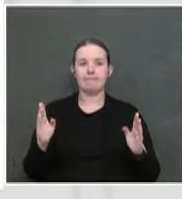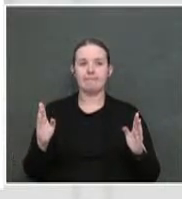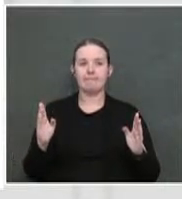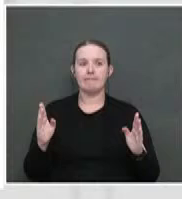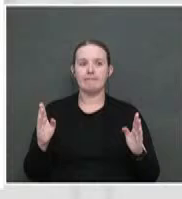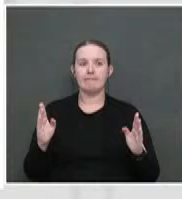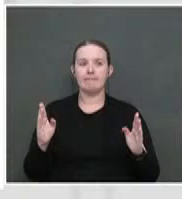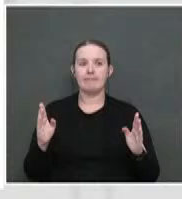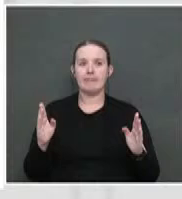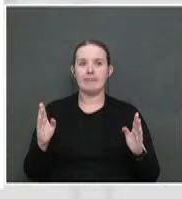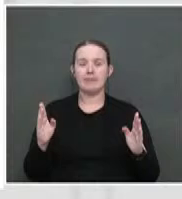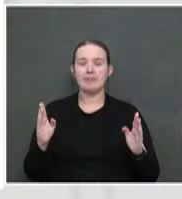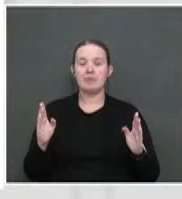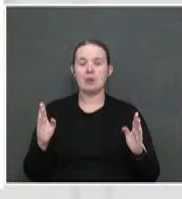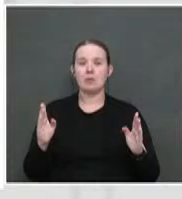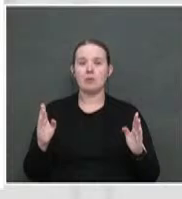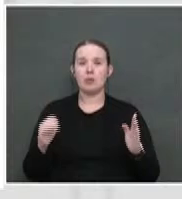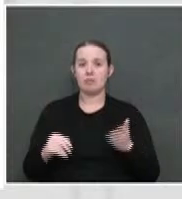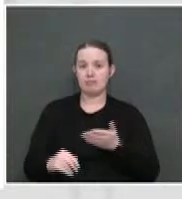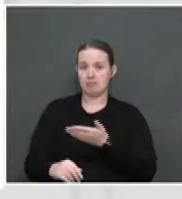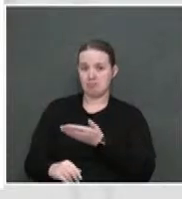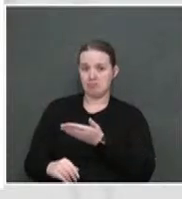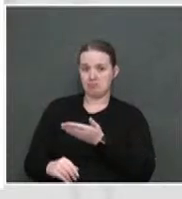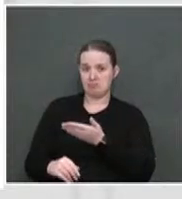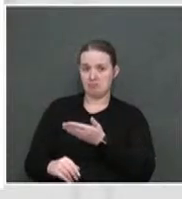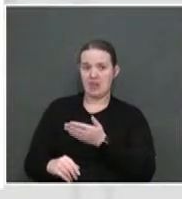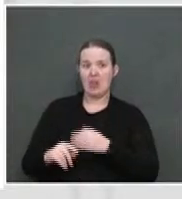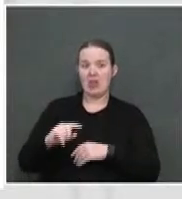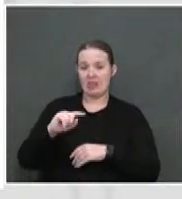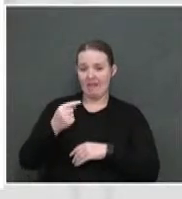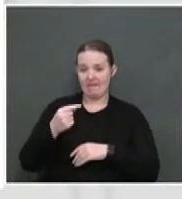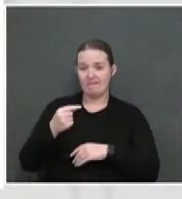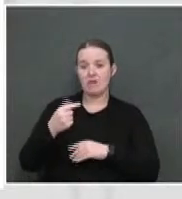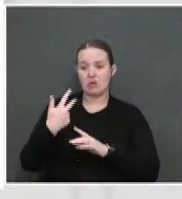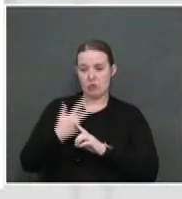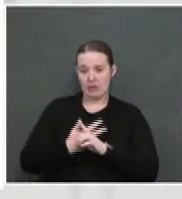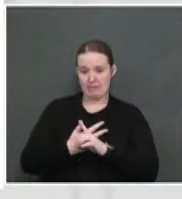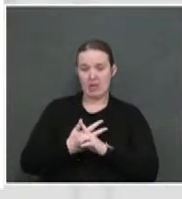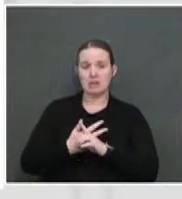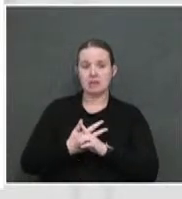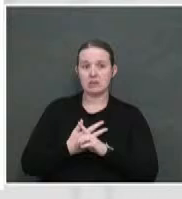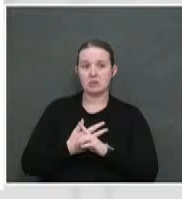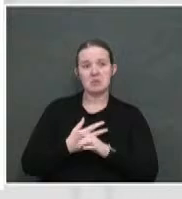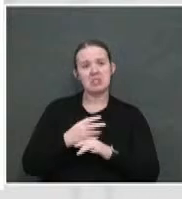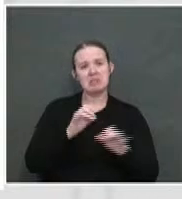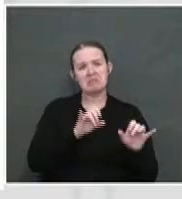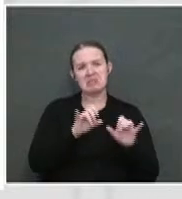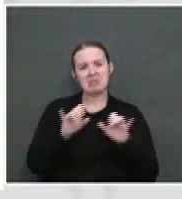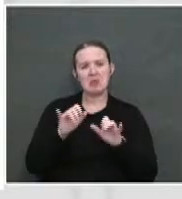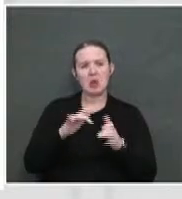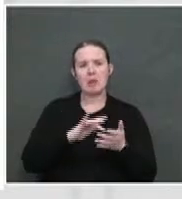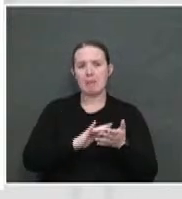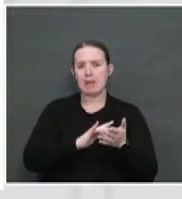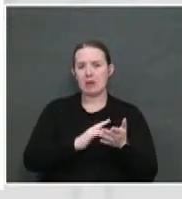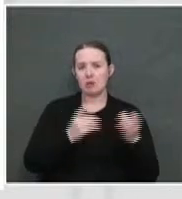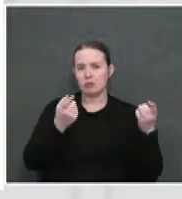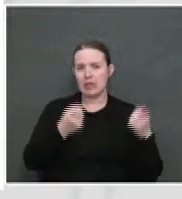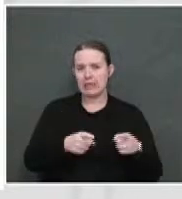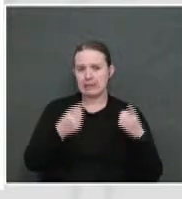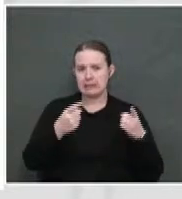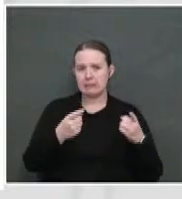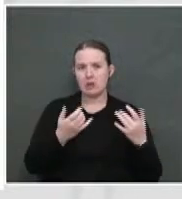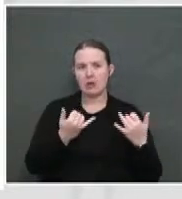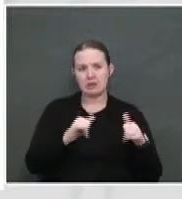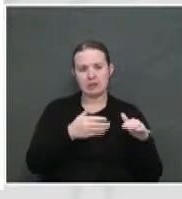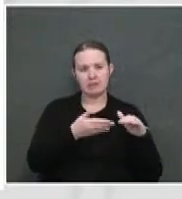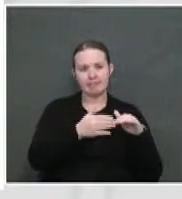So in this slide, looking at the first quarter of each fiscal year, we do see a similar trend. Medical incidents